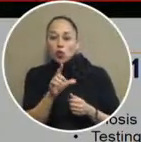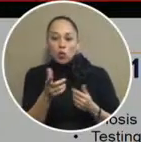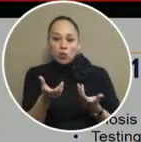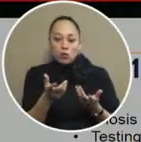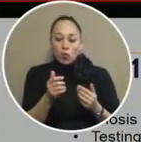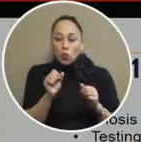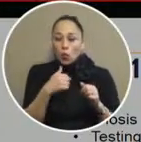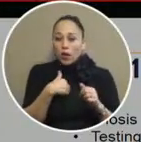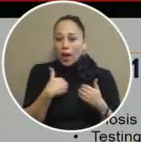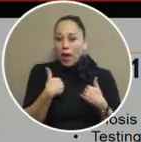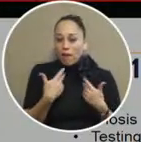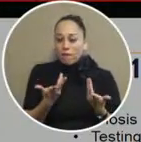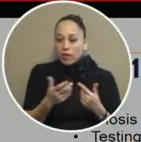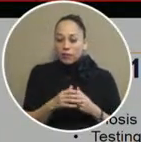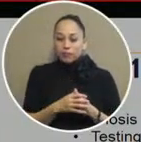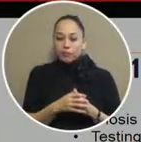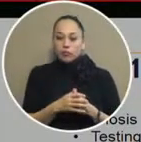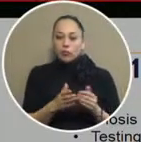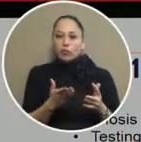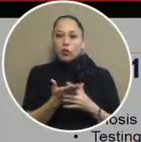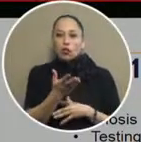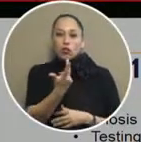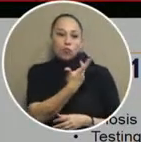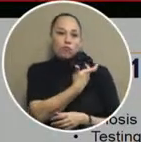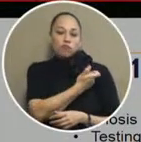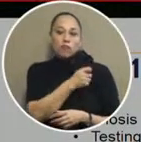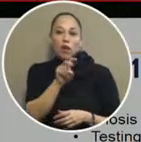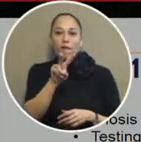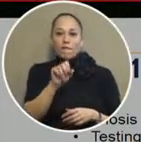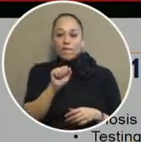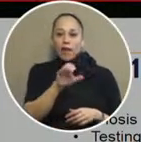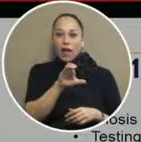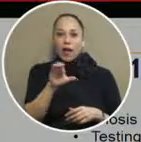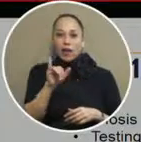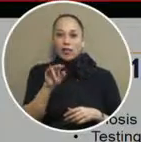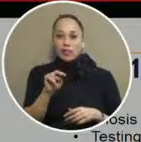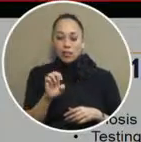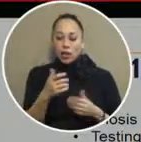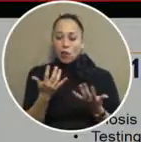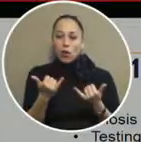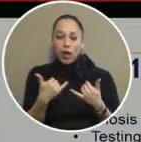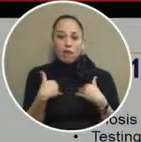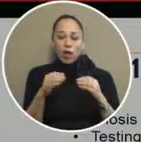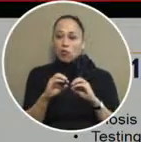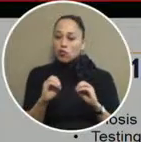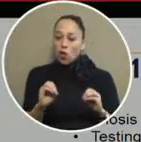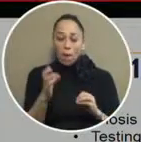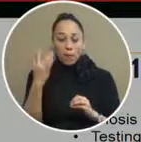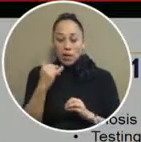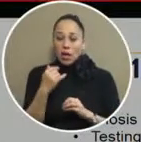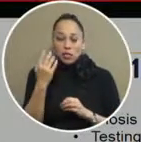virus is through a vaccine. We had no vaccine available because we have never seen